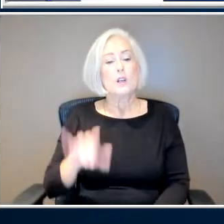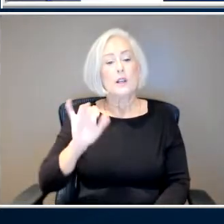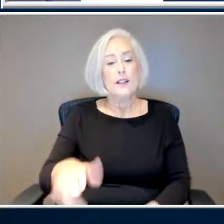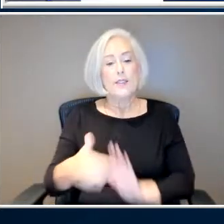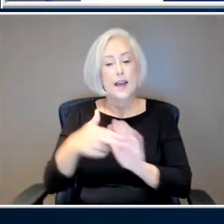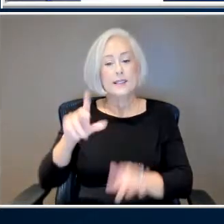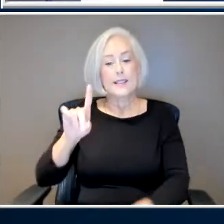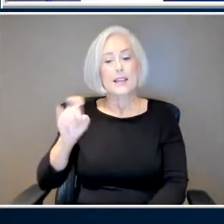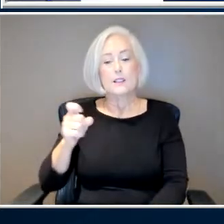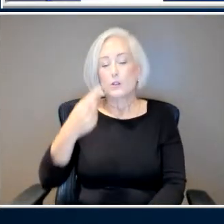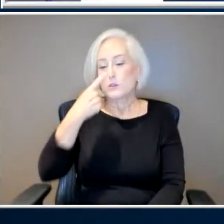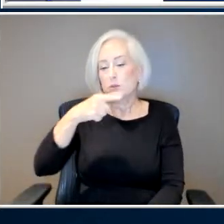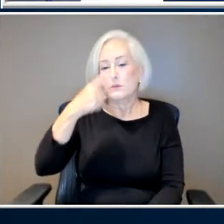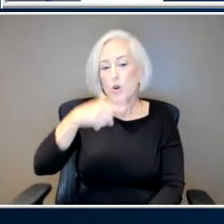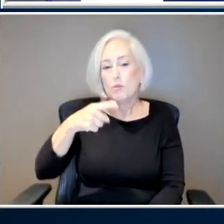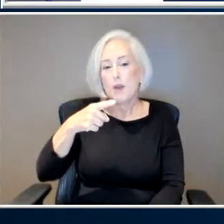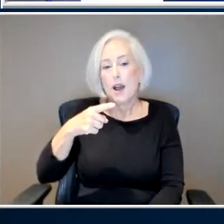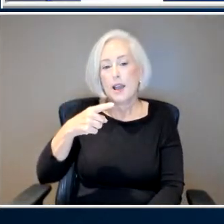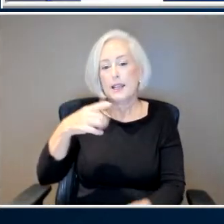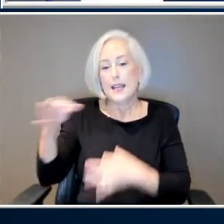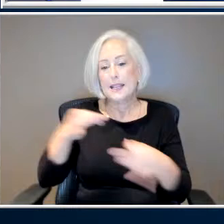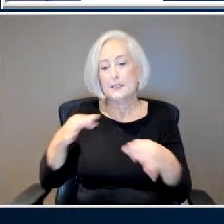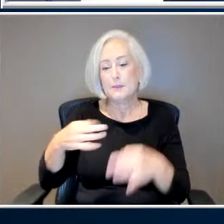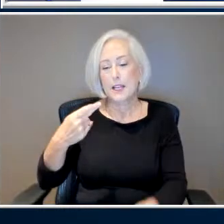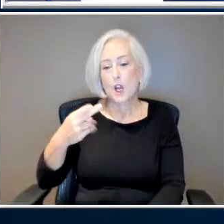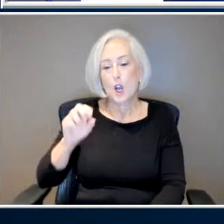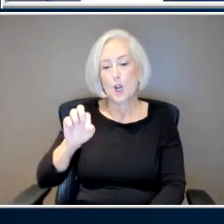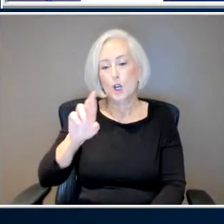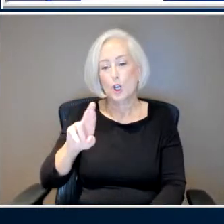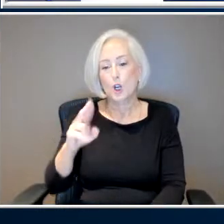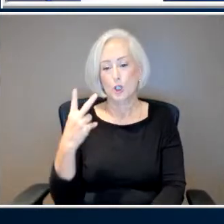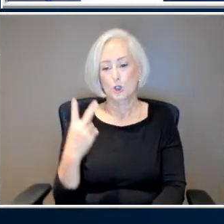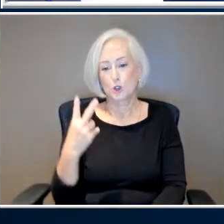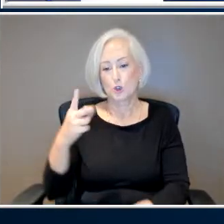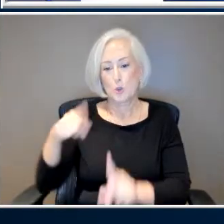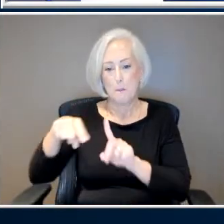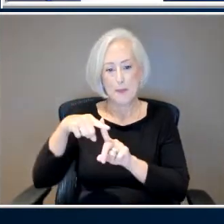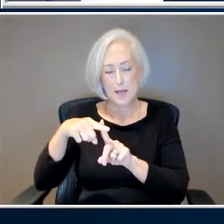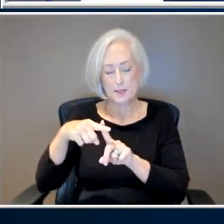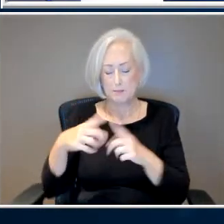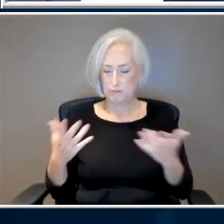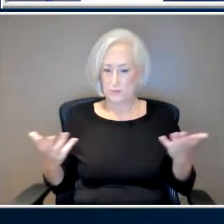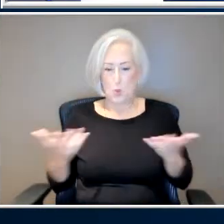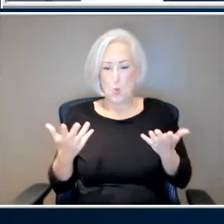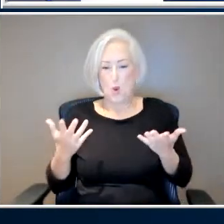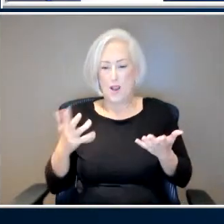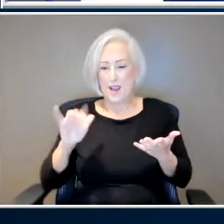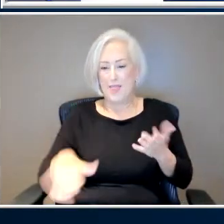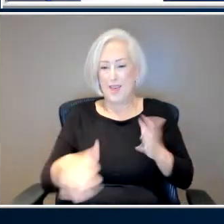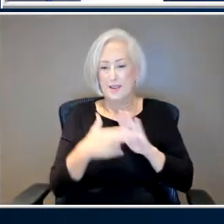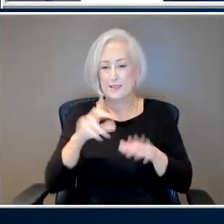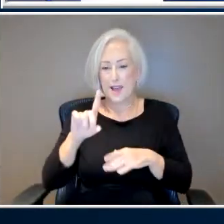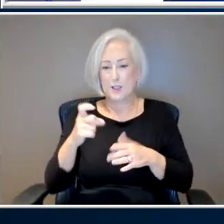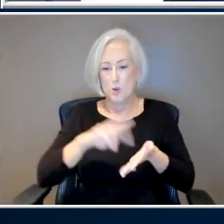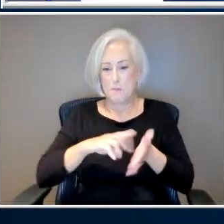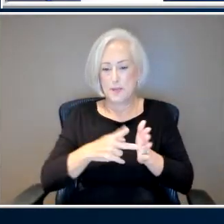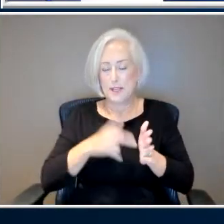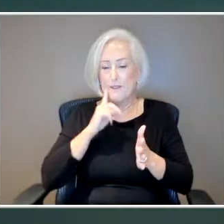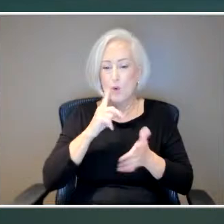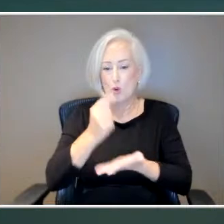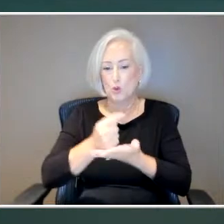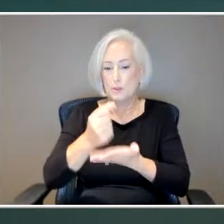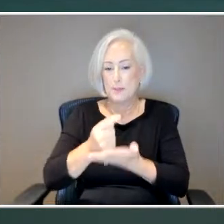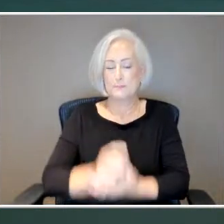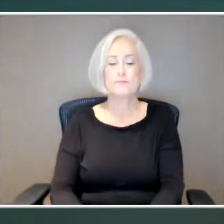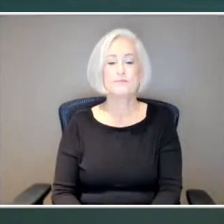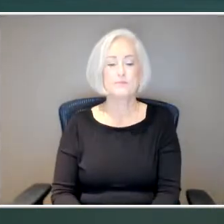our viewers HER2 positive and what that diagnosis means for the treatment plan?